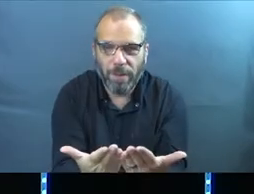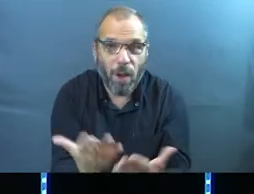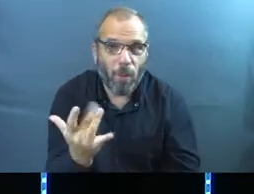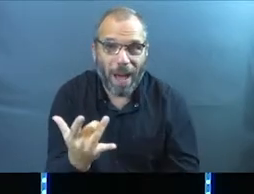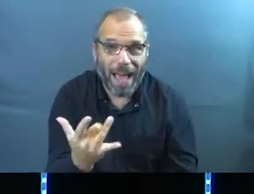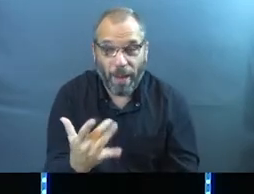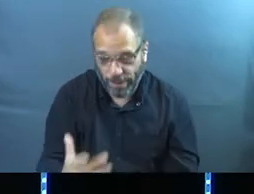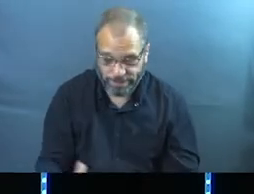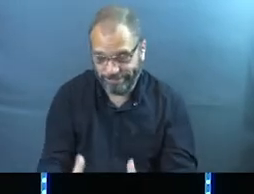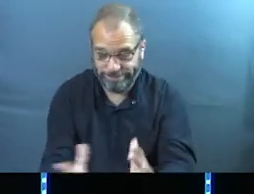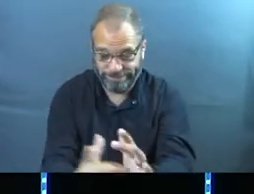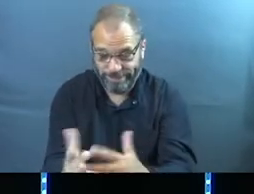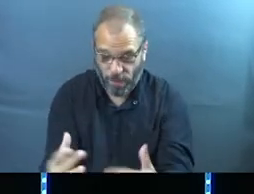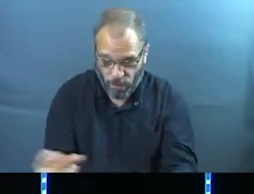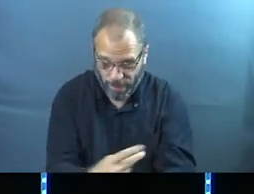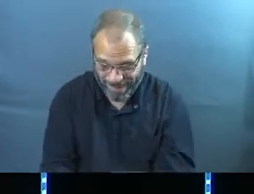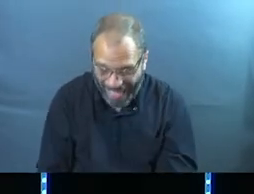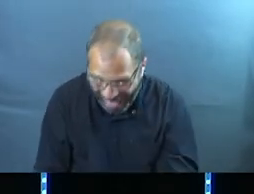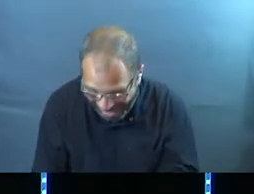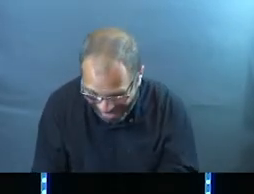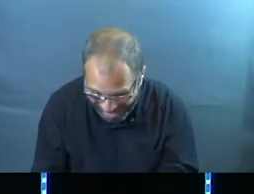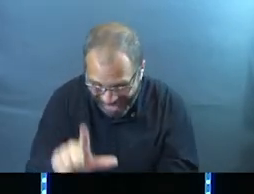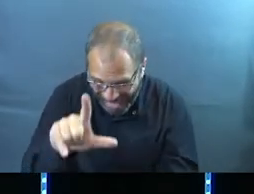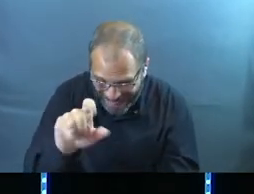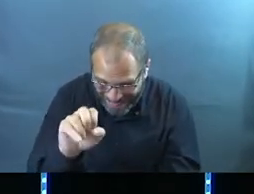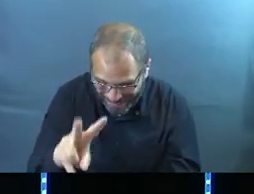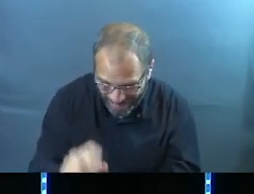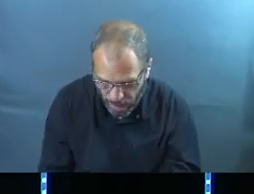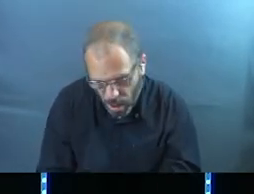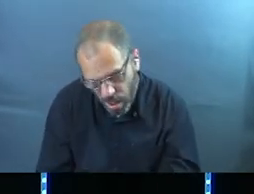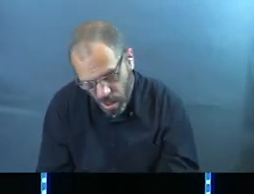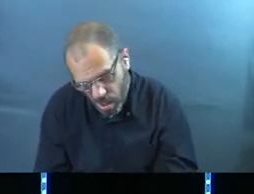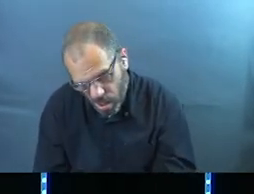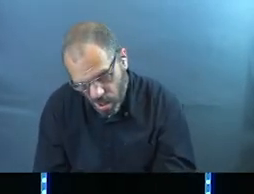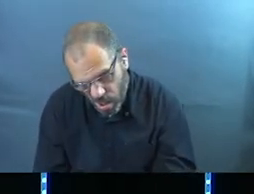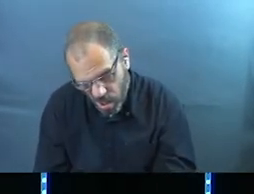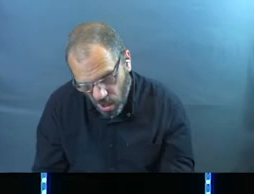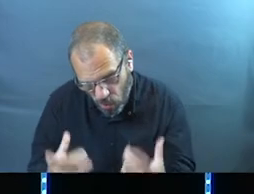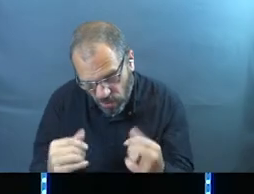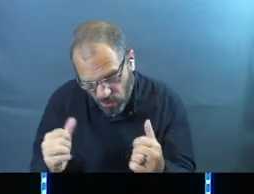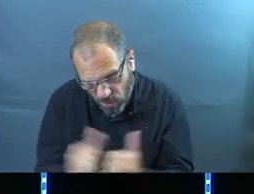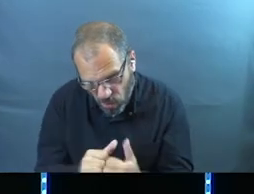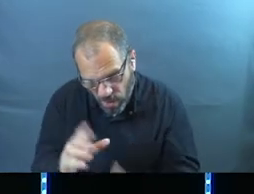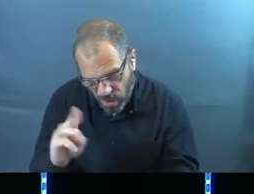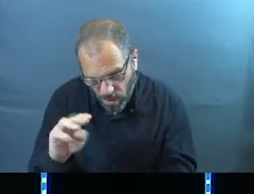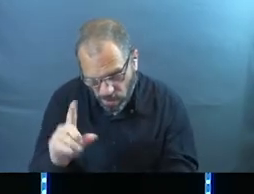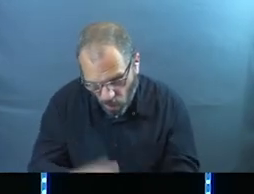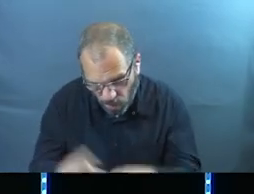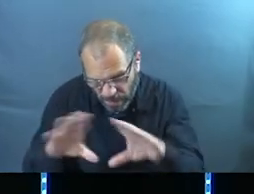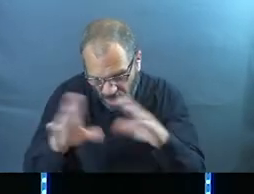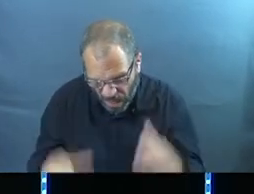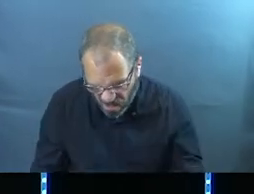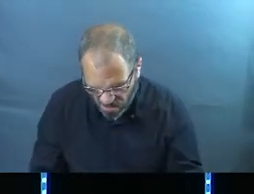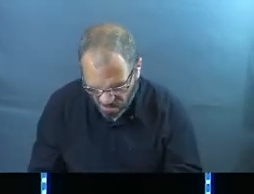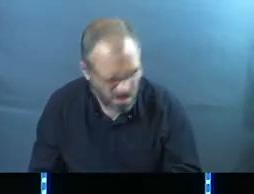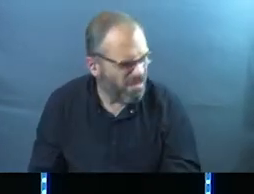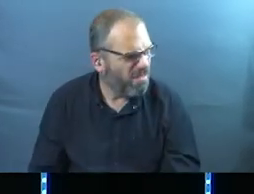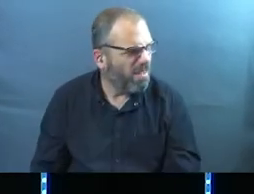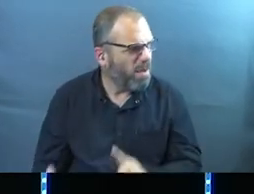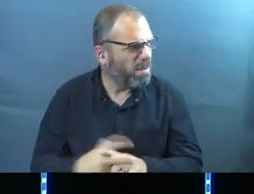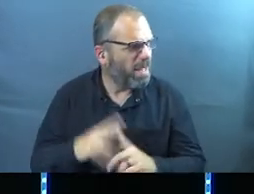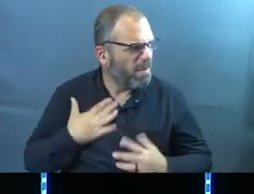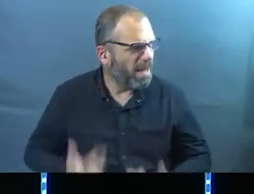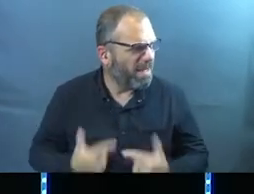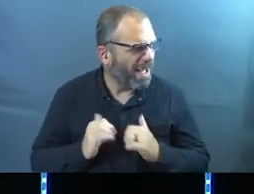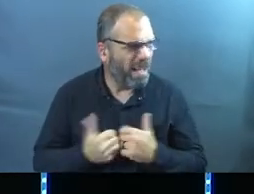Because you'll open to the worst part. You'll like land in Leviticus and they're talking about what to do with mold in a house or something like that. And you're like, how does this apply